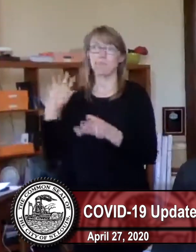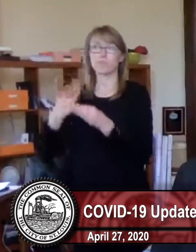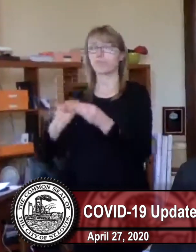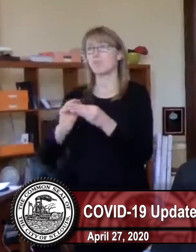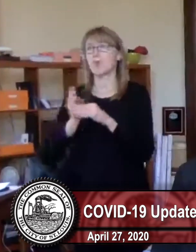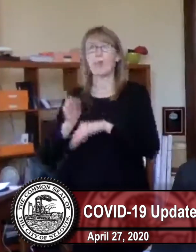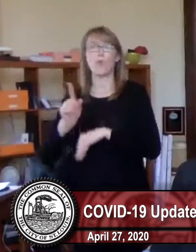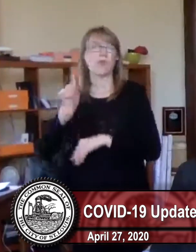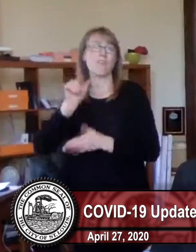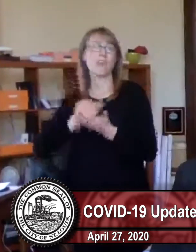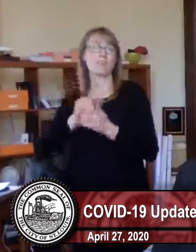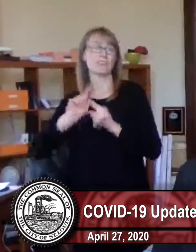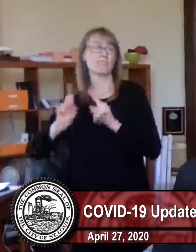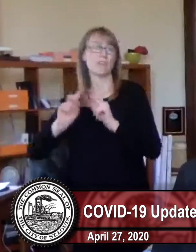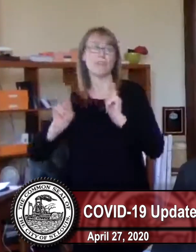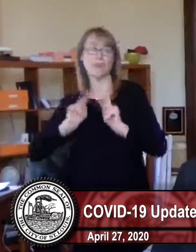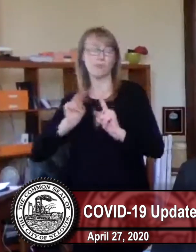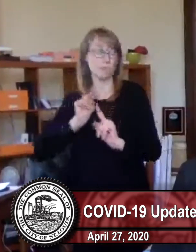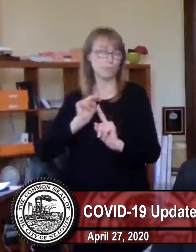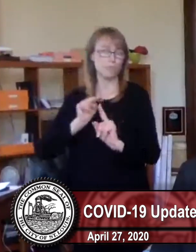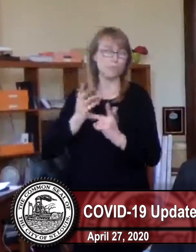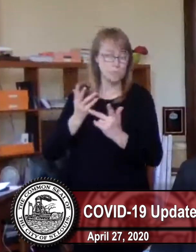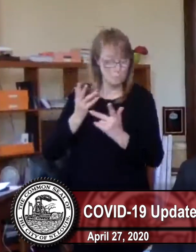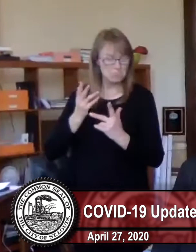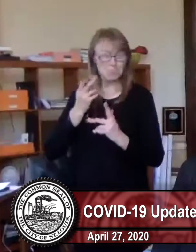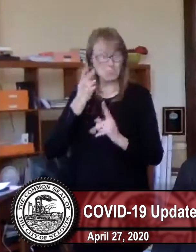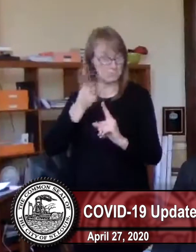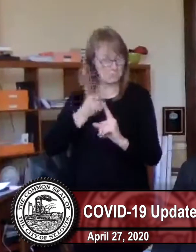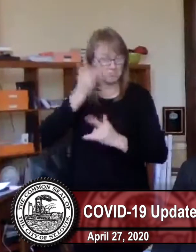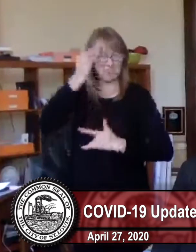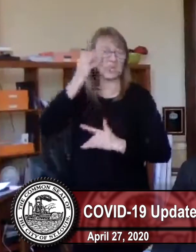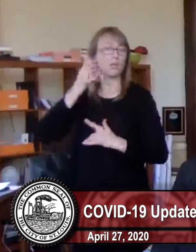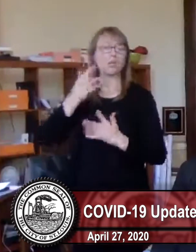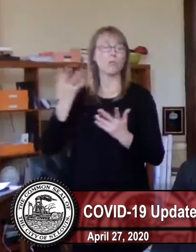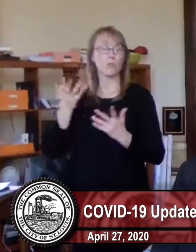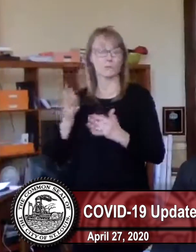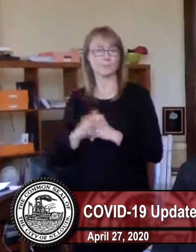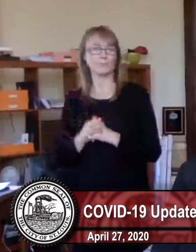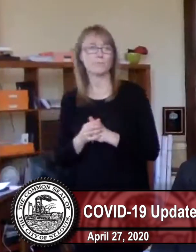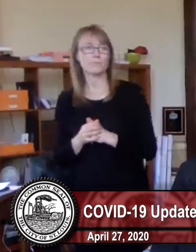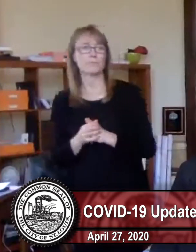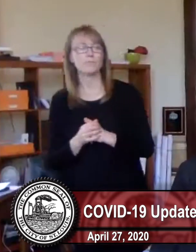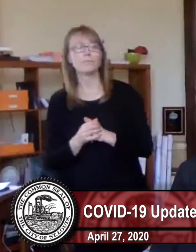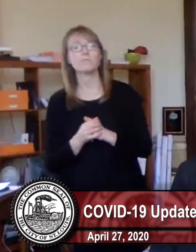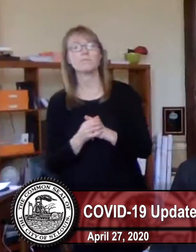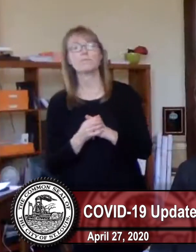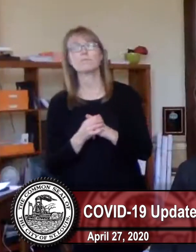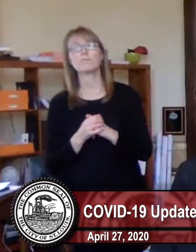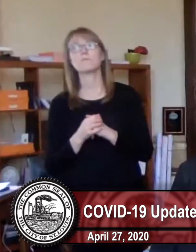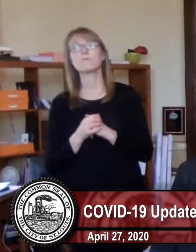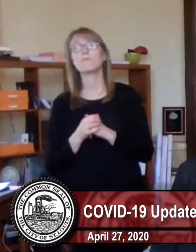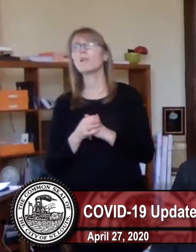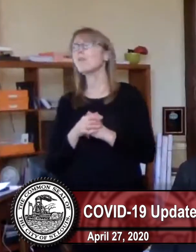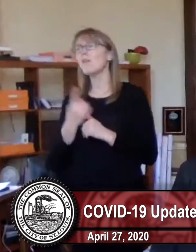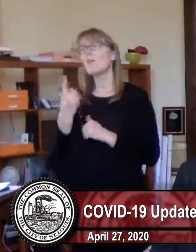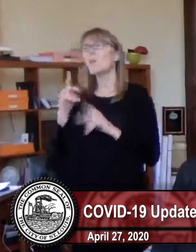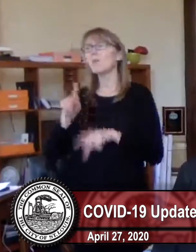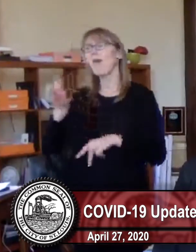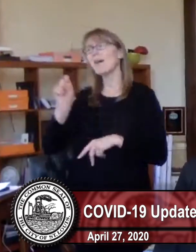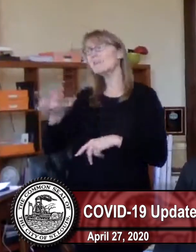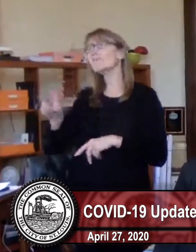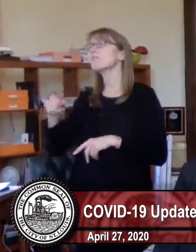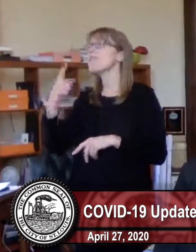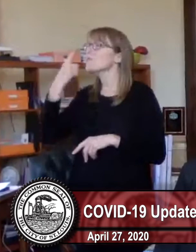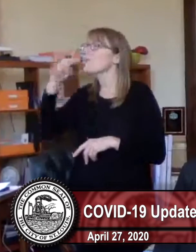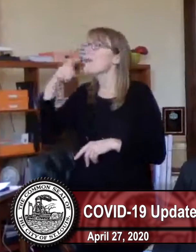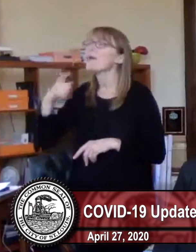we'll continue to do that. One of your viewers, Mayor, would like to know if you would please make mask wearing absolutely mandatory